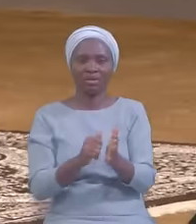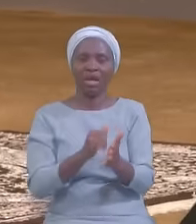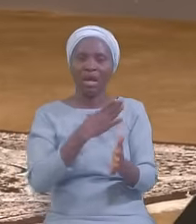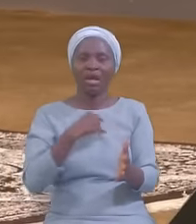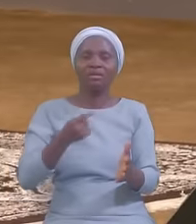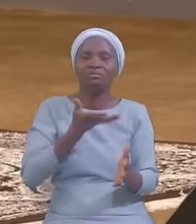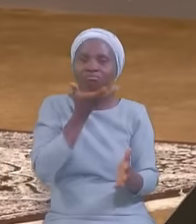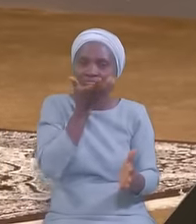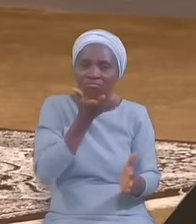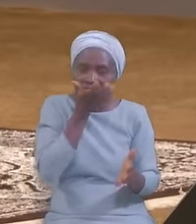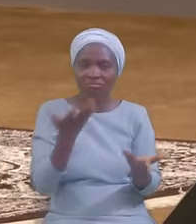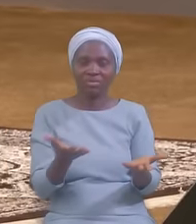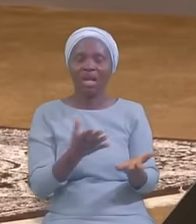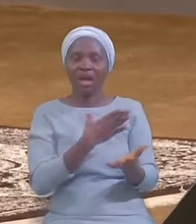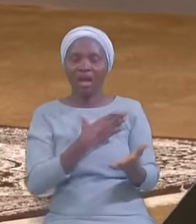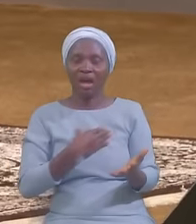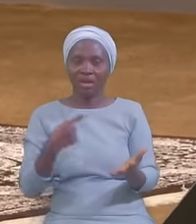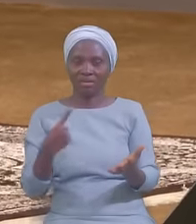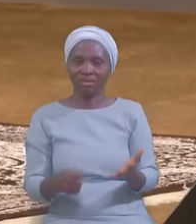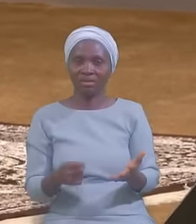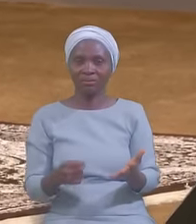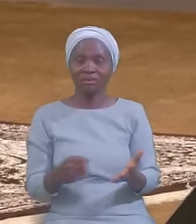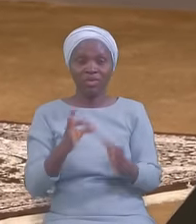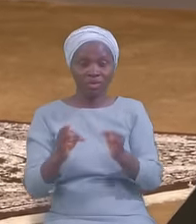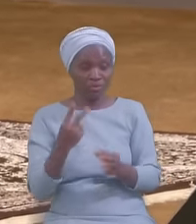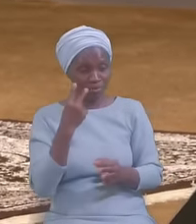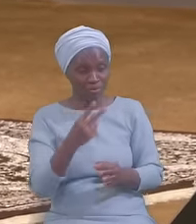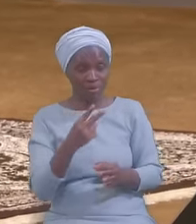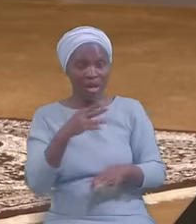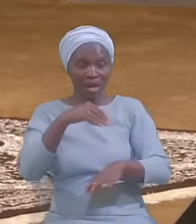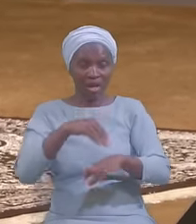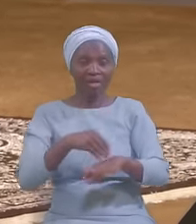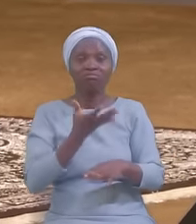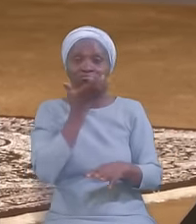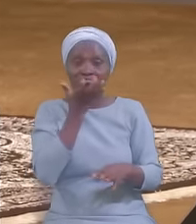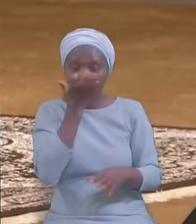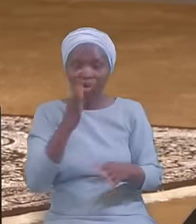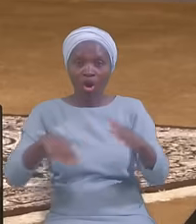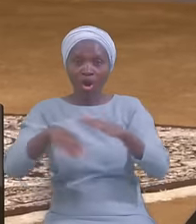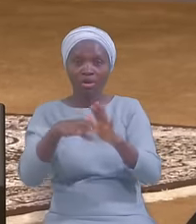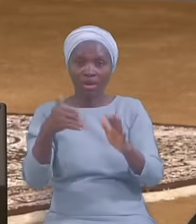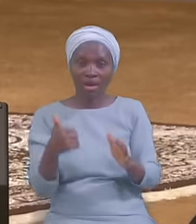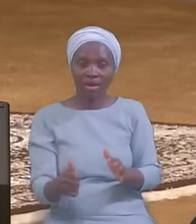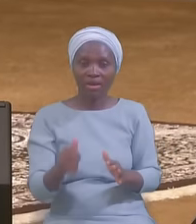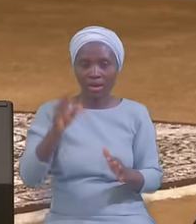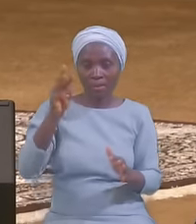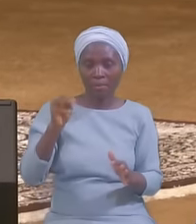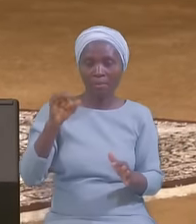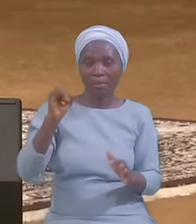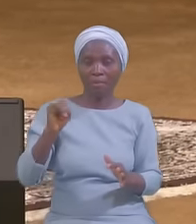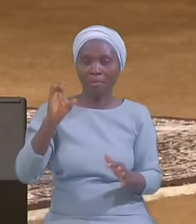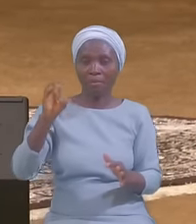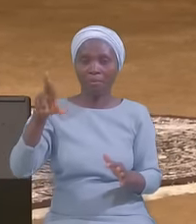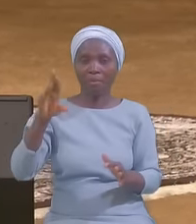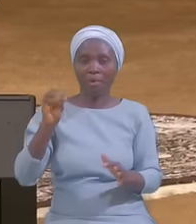the blade of grass under a microscope, you see a wonderful, powerful symmetry